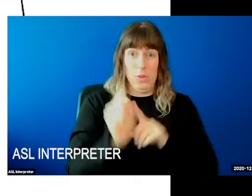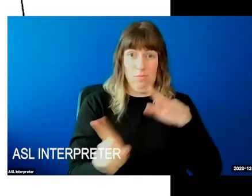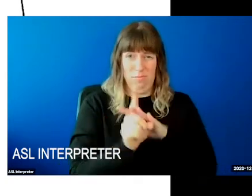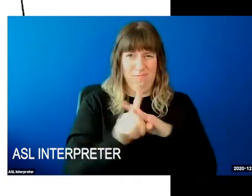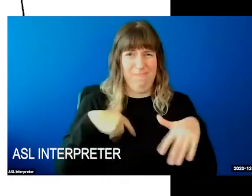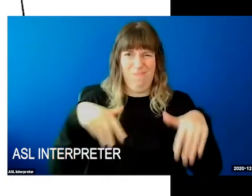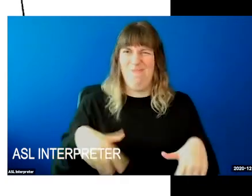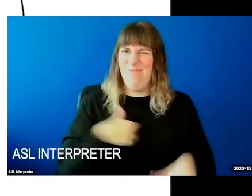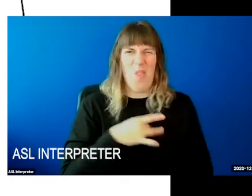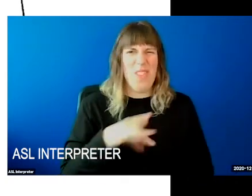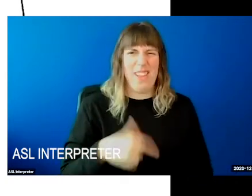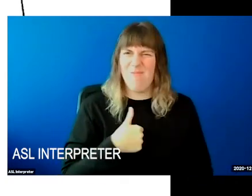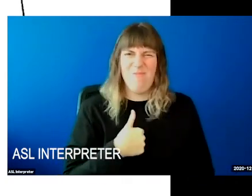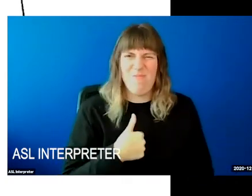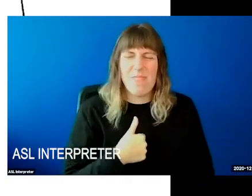like